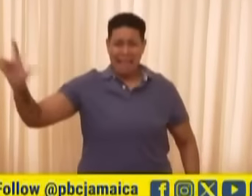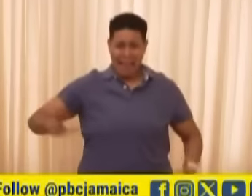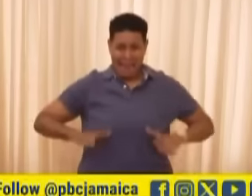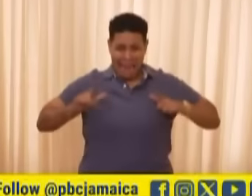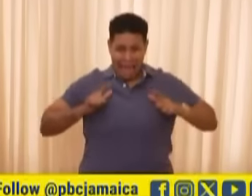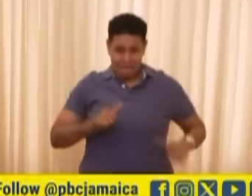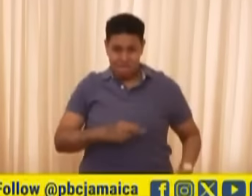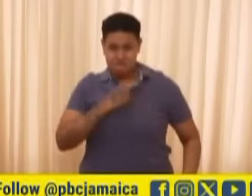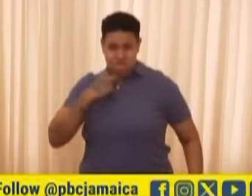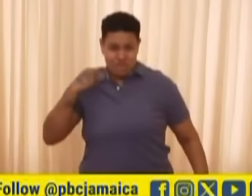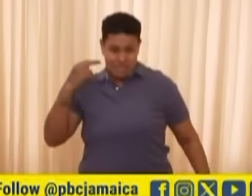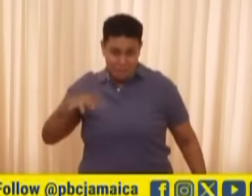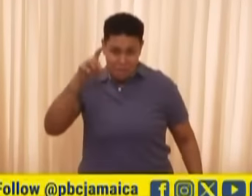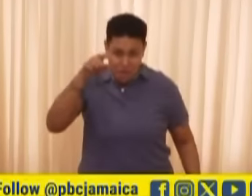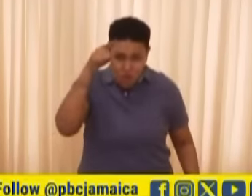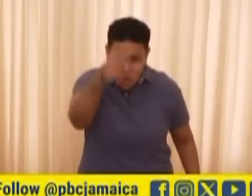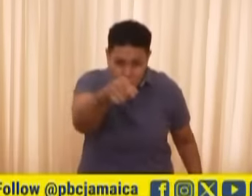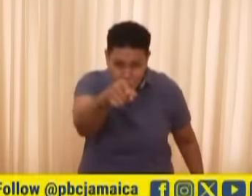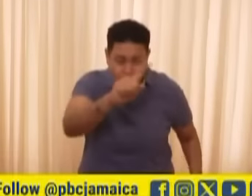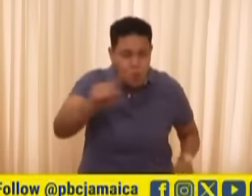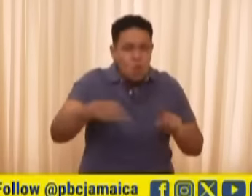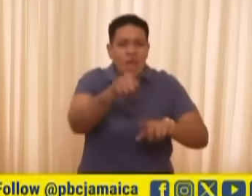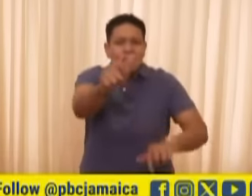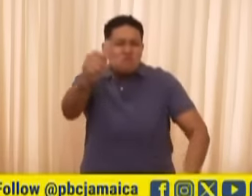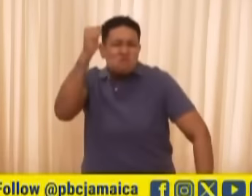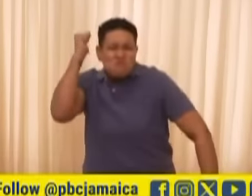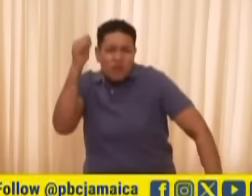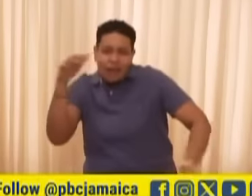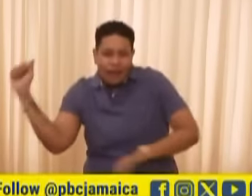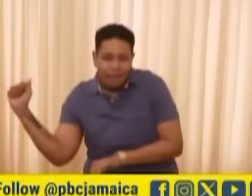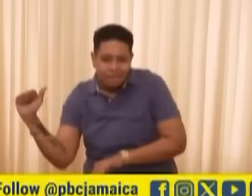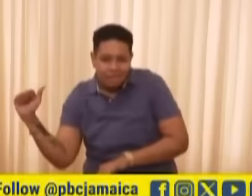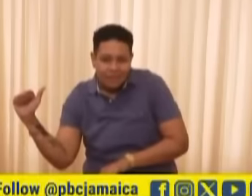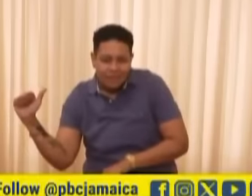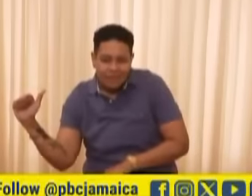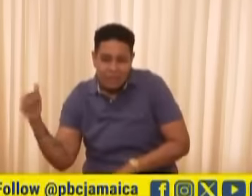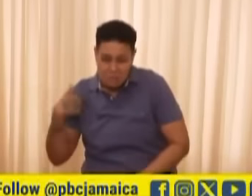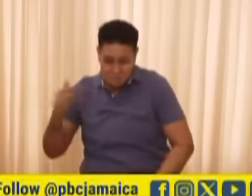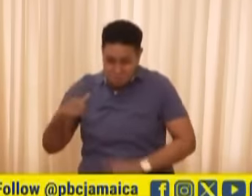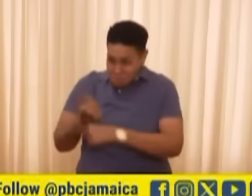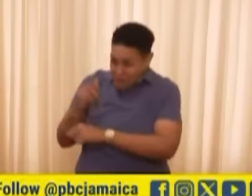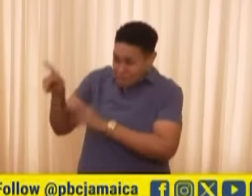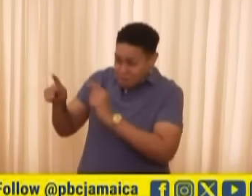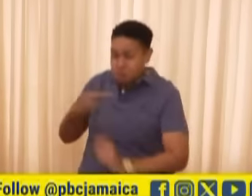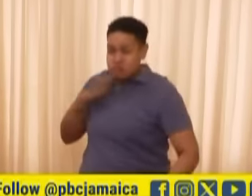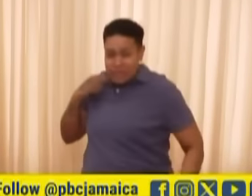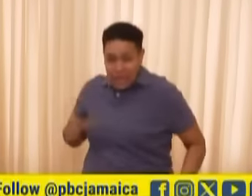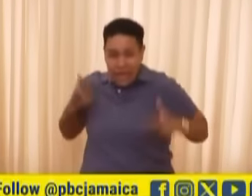lives at risk when persons refuse to move before.